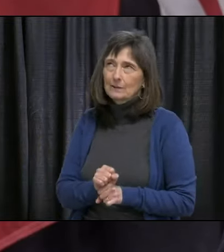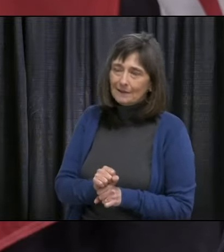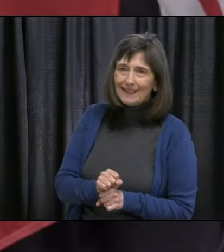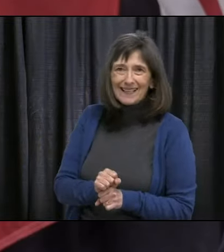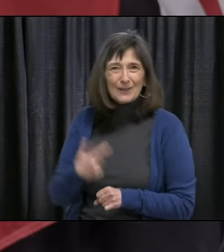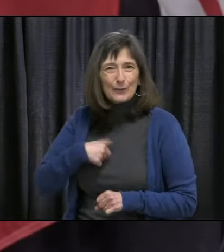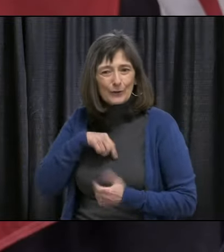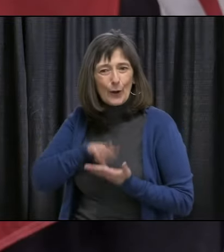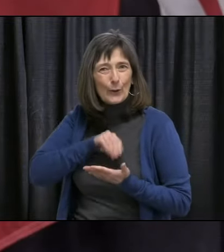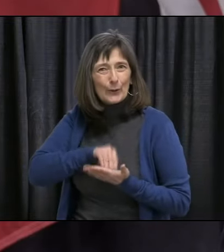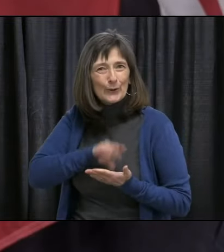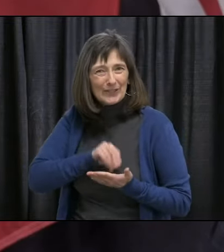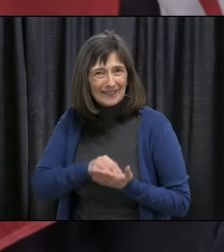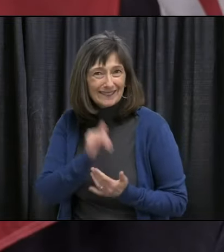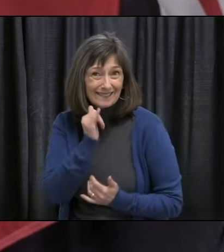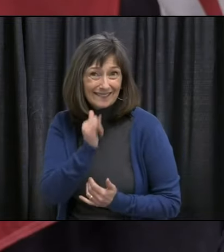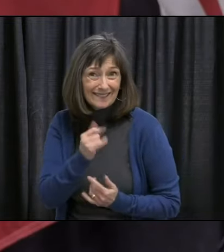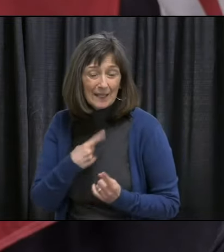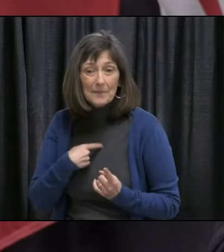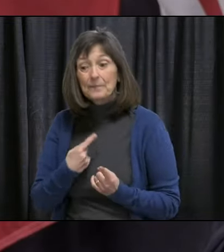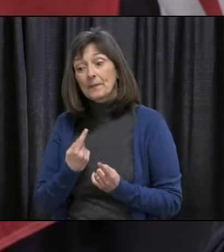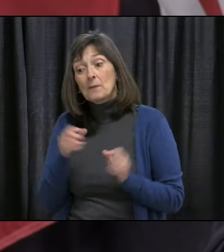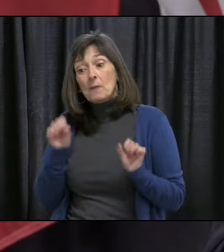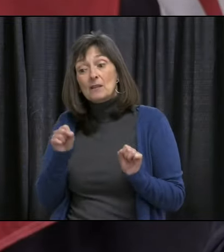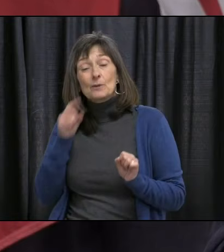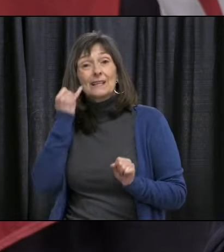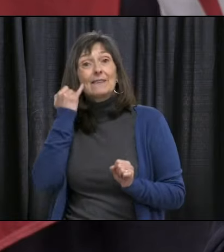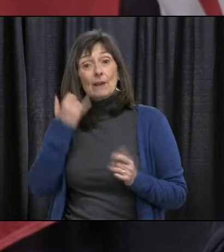now that it's possible for actually a dead virus